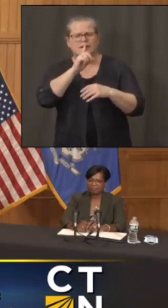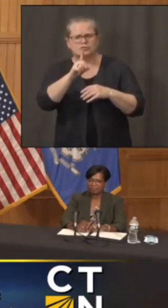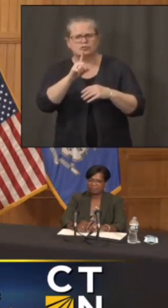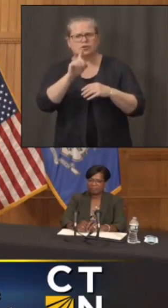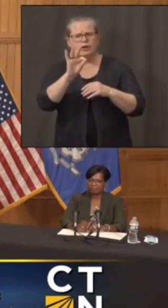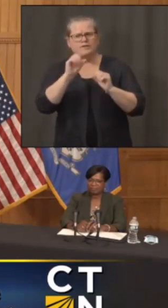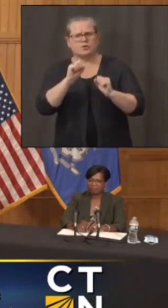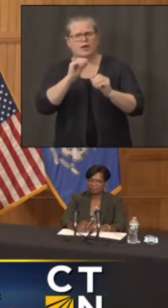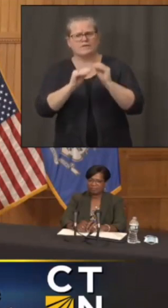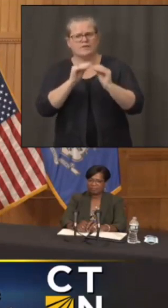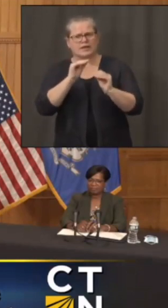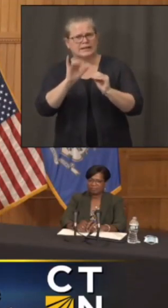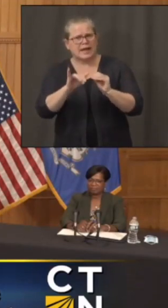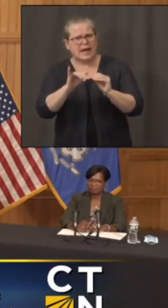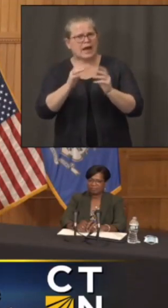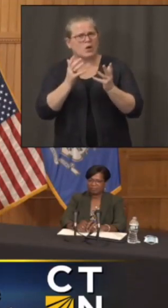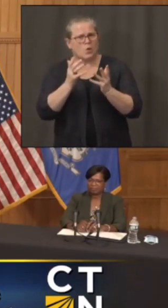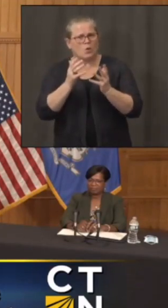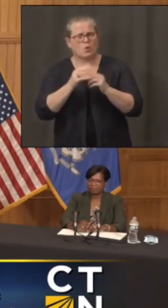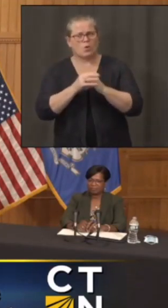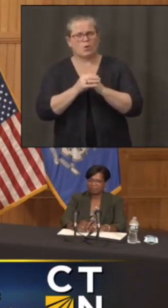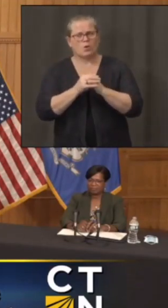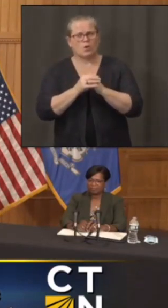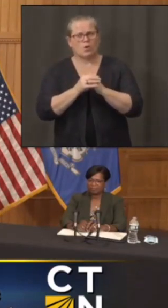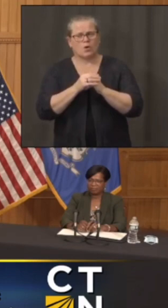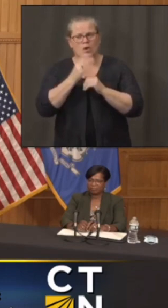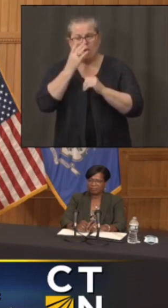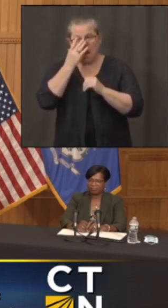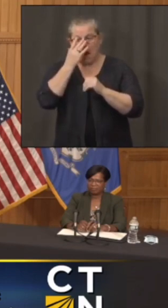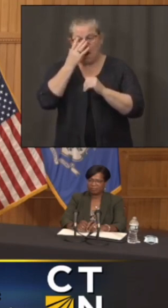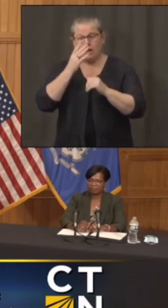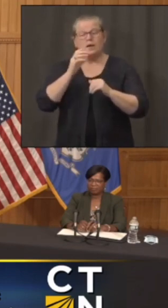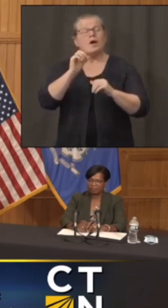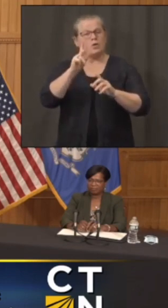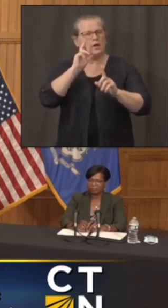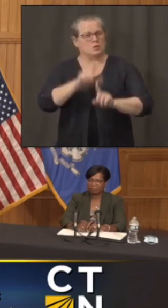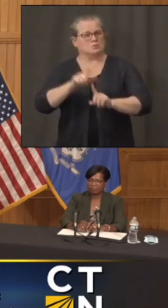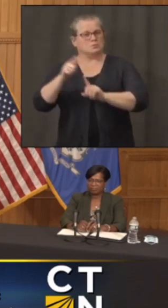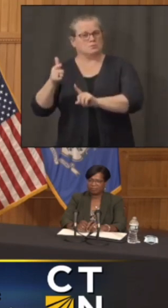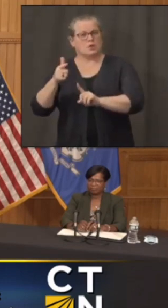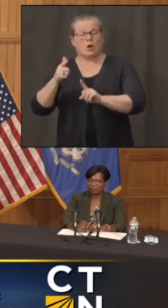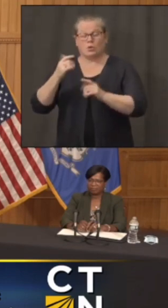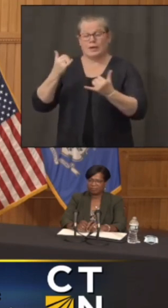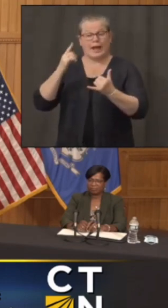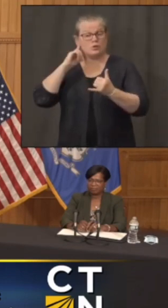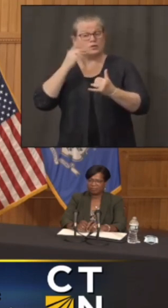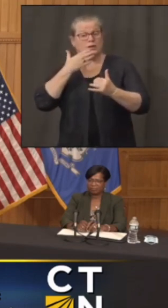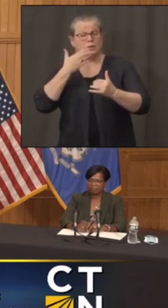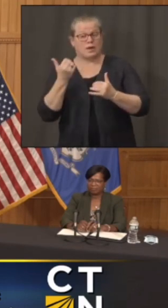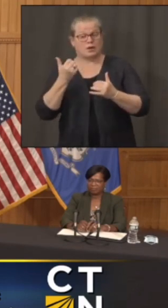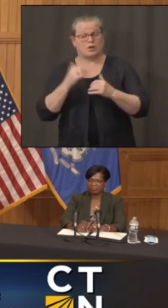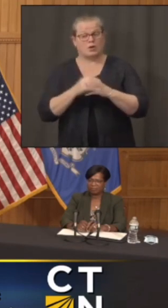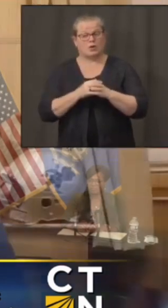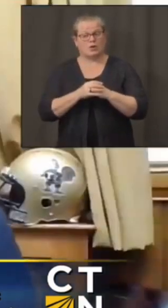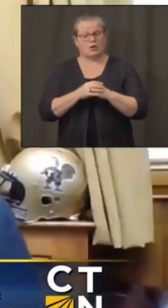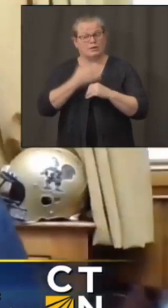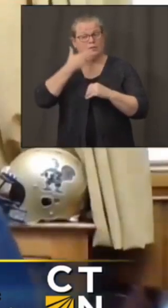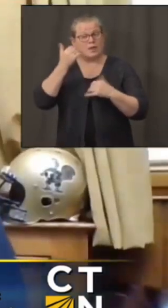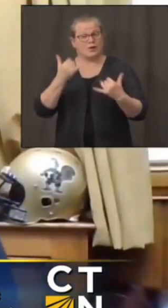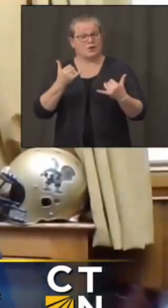it. Okay. Pass it off to Commissioner Gifford. Oh, you sound better now. You sound better now. Sound better